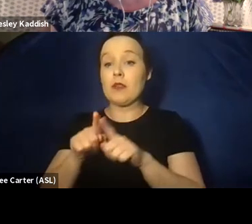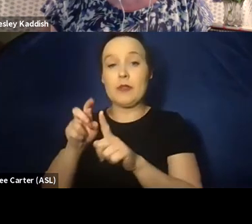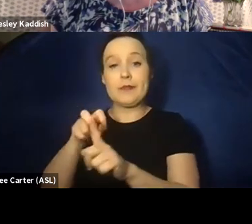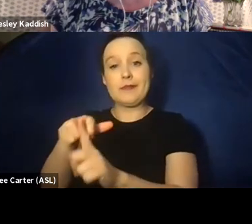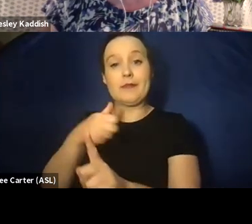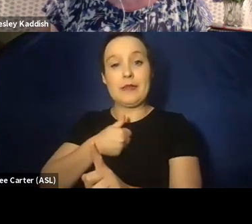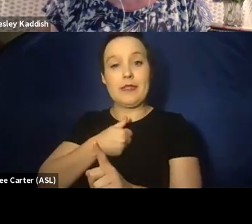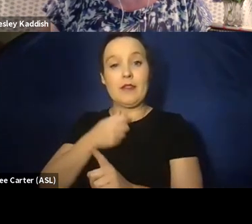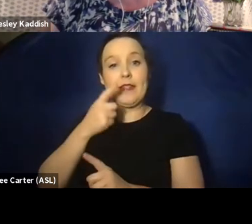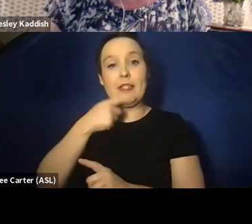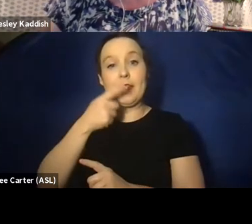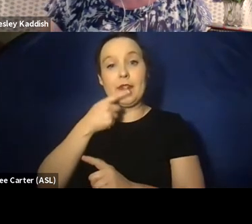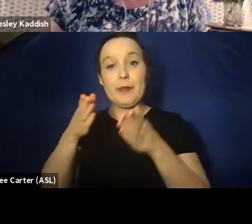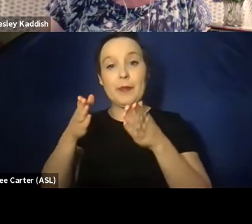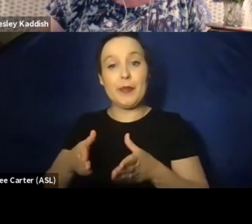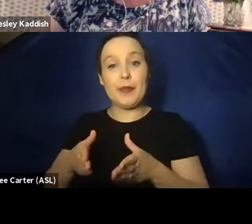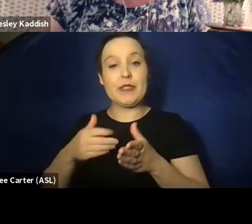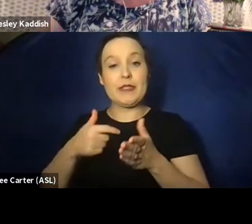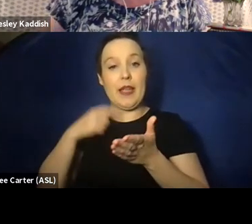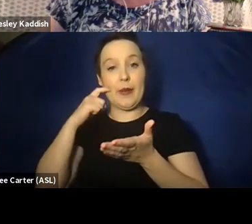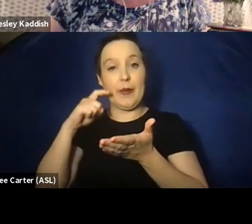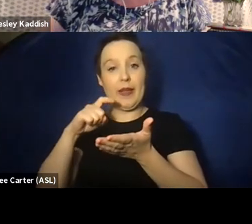hearing person, I recognize